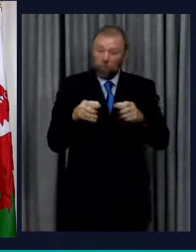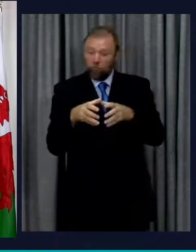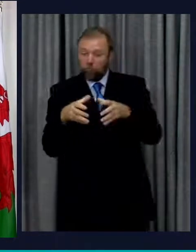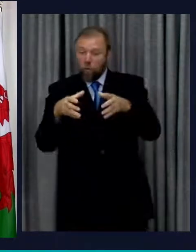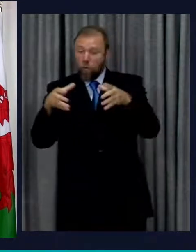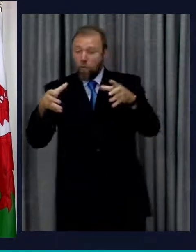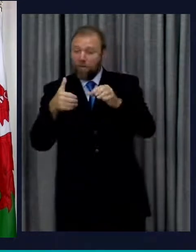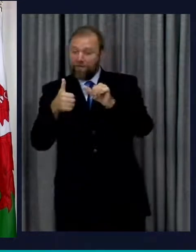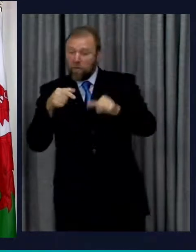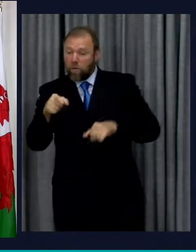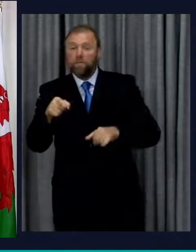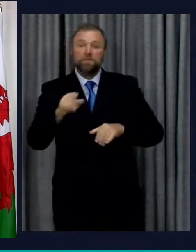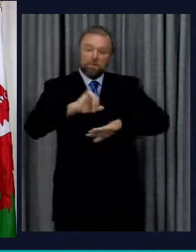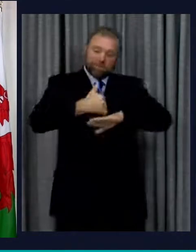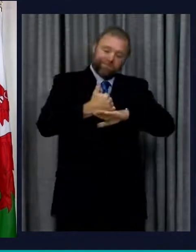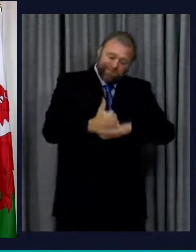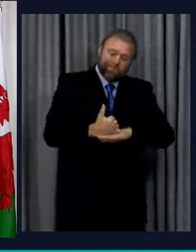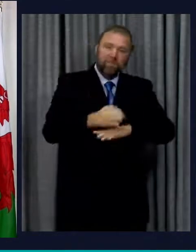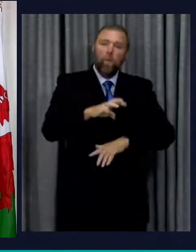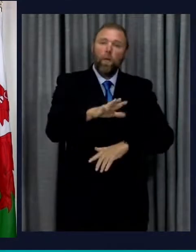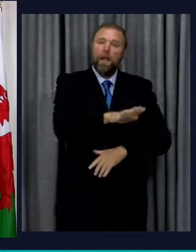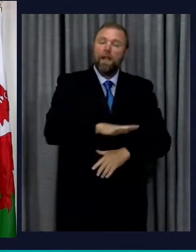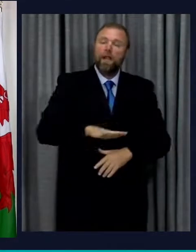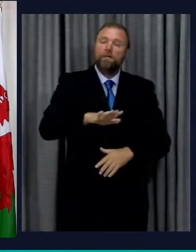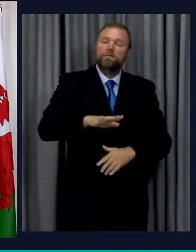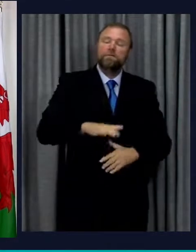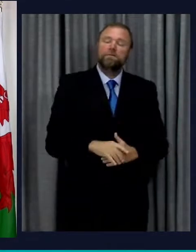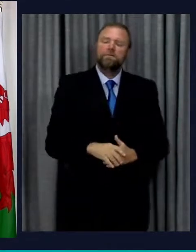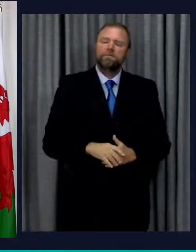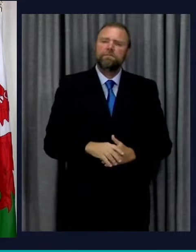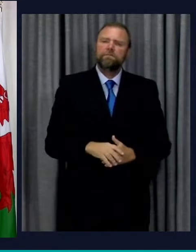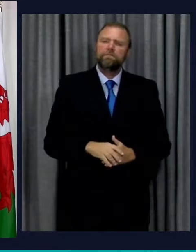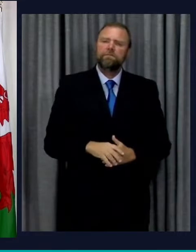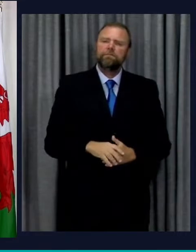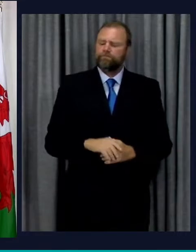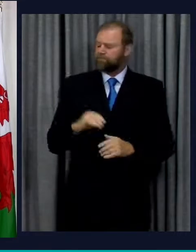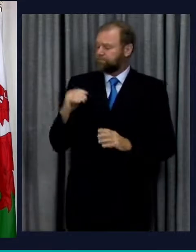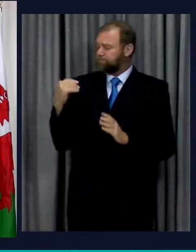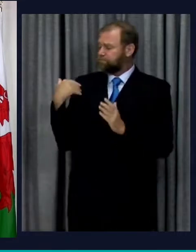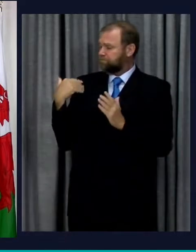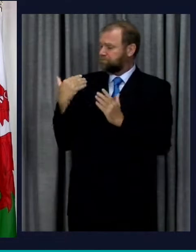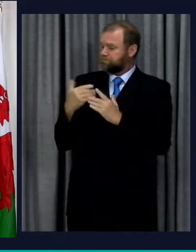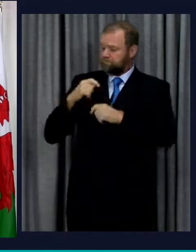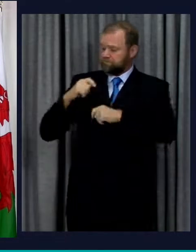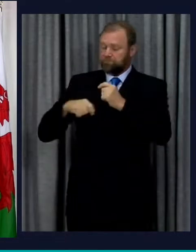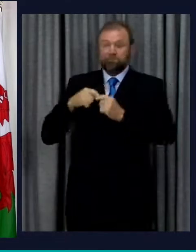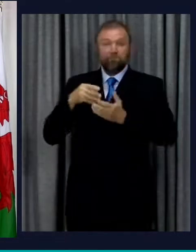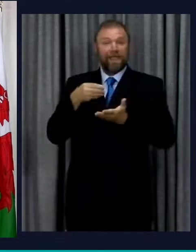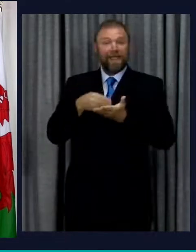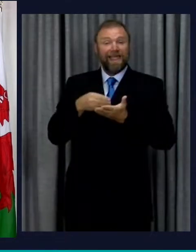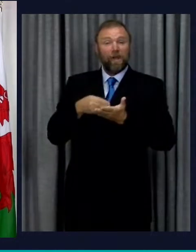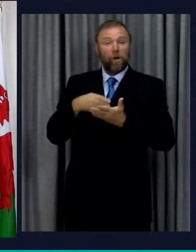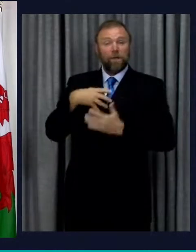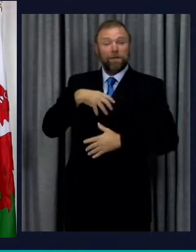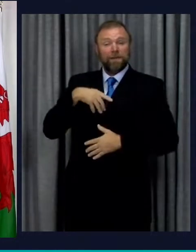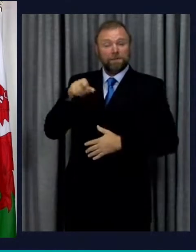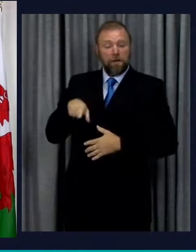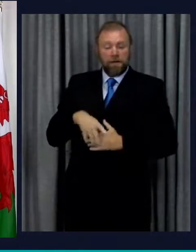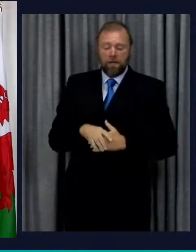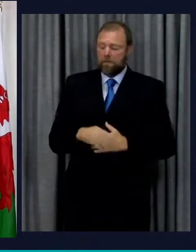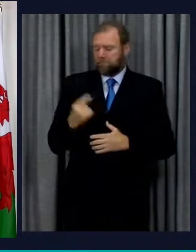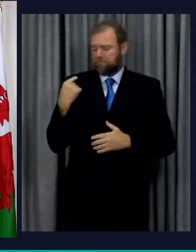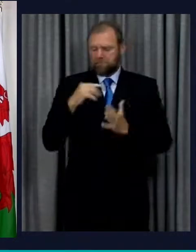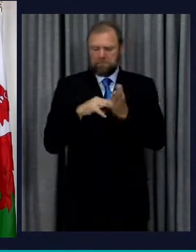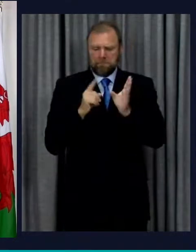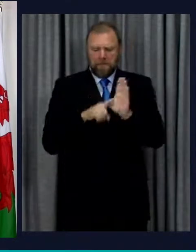grounded here in Wales. Since I became the Economy Minister in May, I've seen firsthand